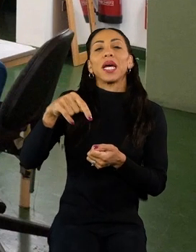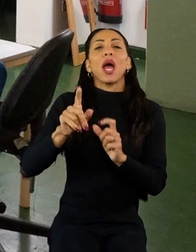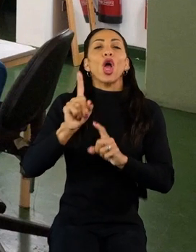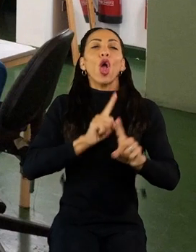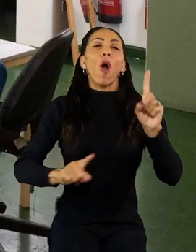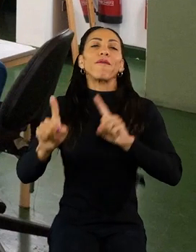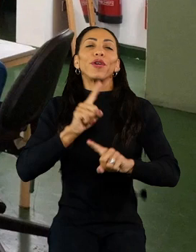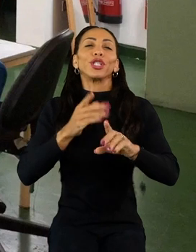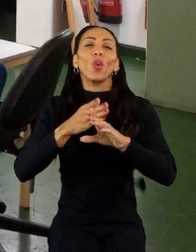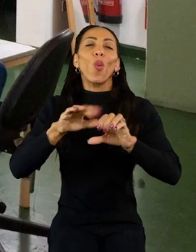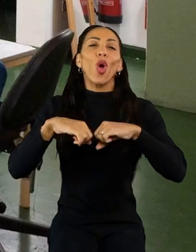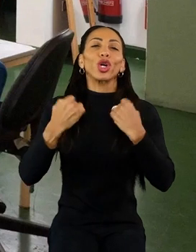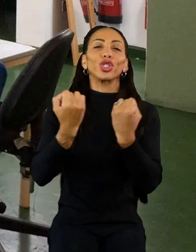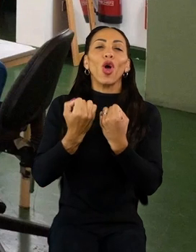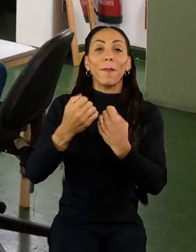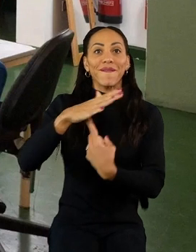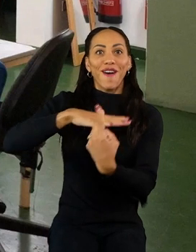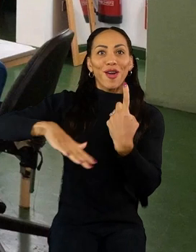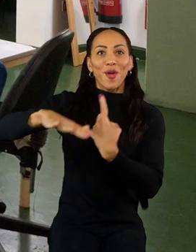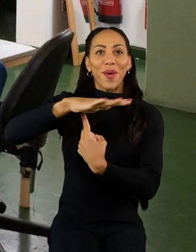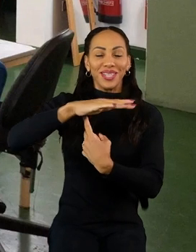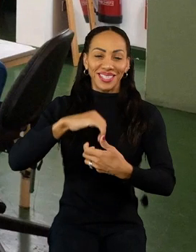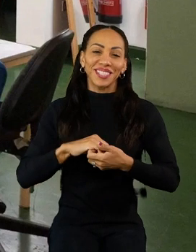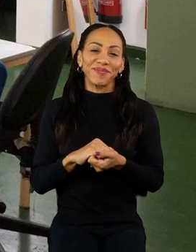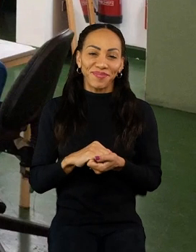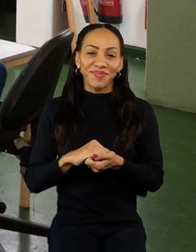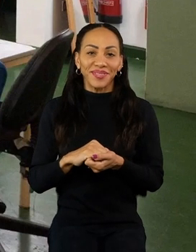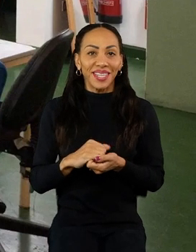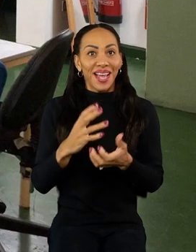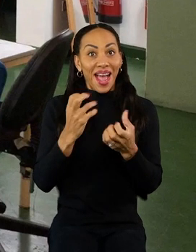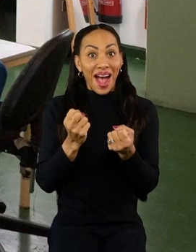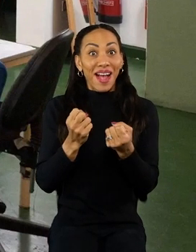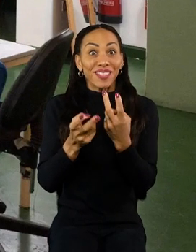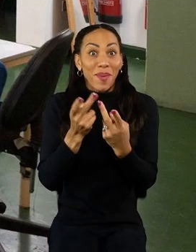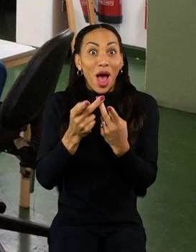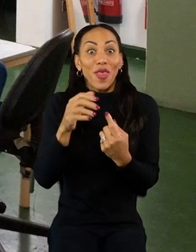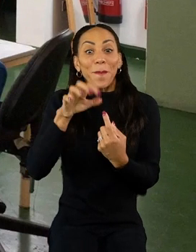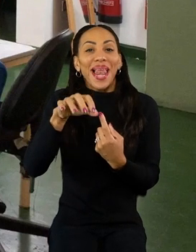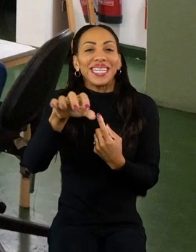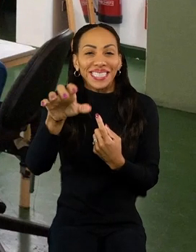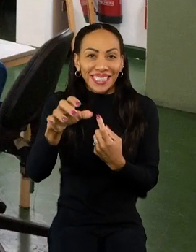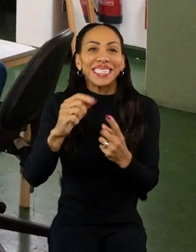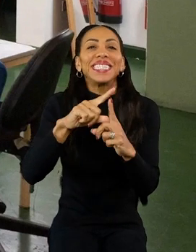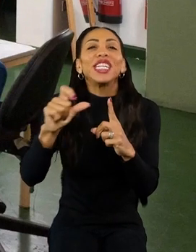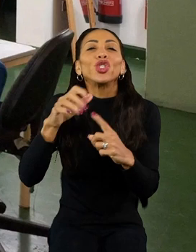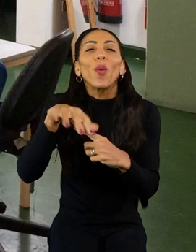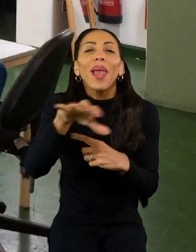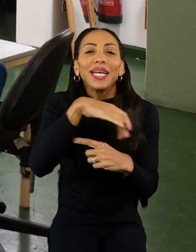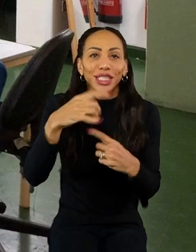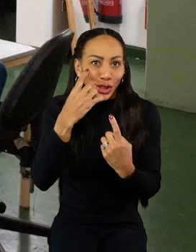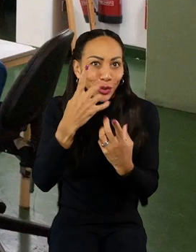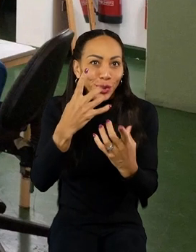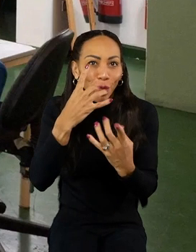simulated sort of conference sort of workshop environment. And I've got some other exciting places to take you